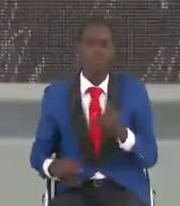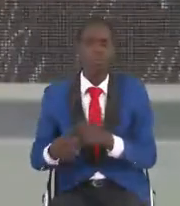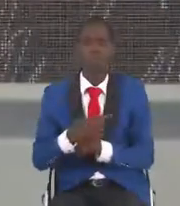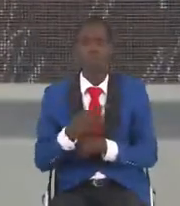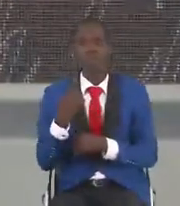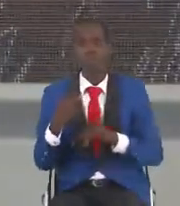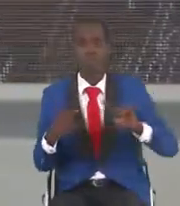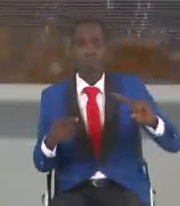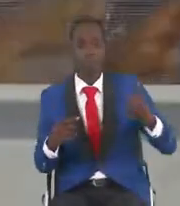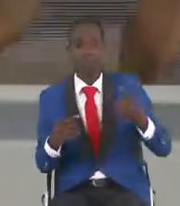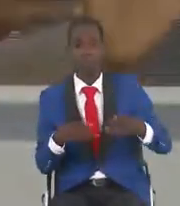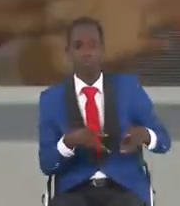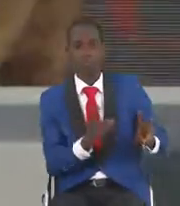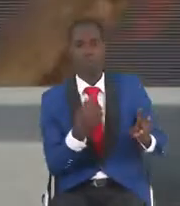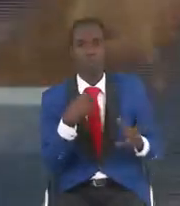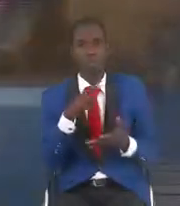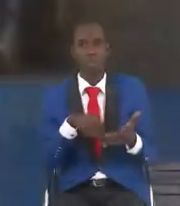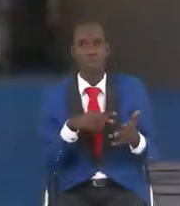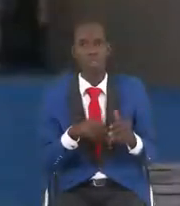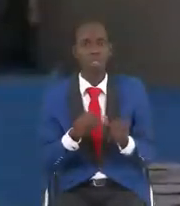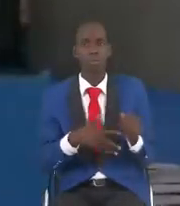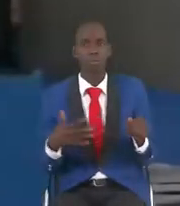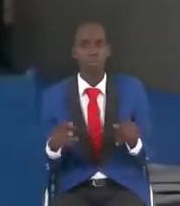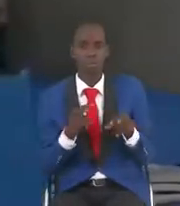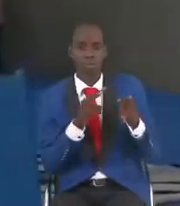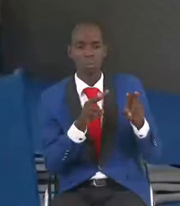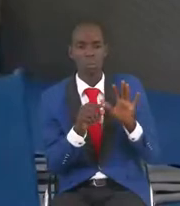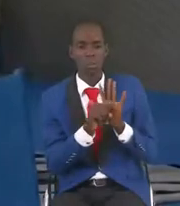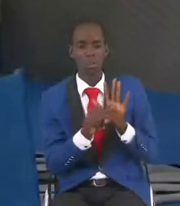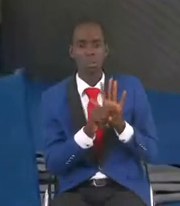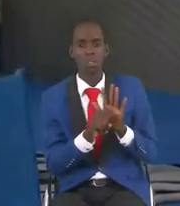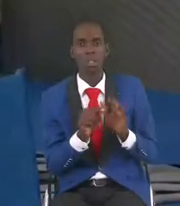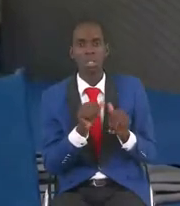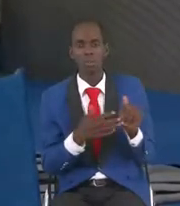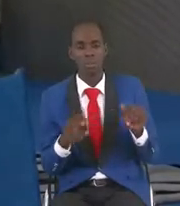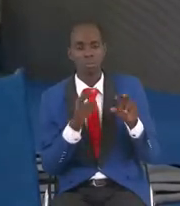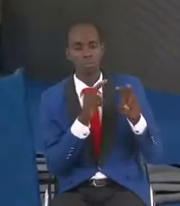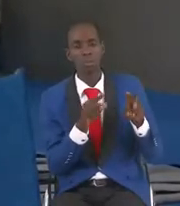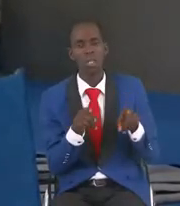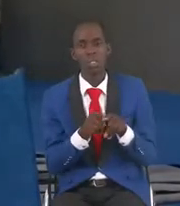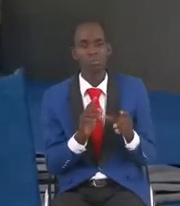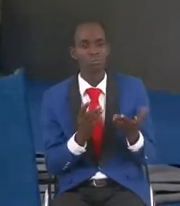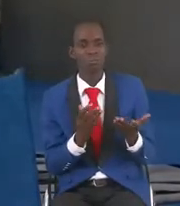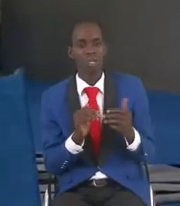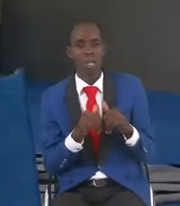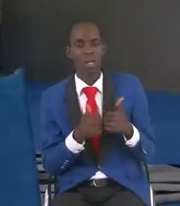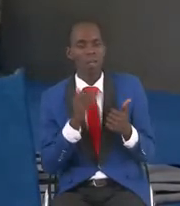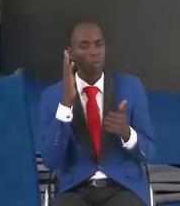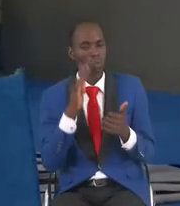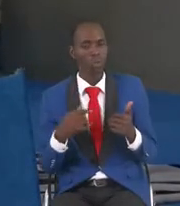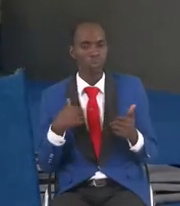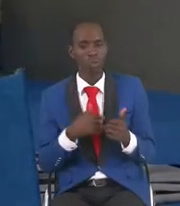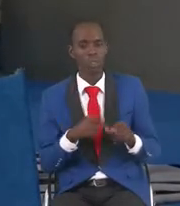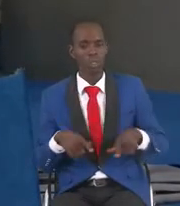stream we read, everything looked negative. Everything looks like, how are we going to live in the world? Are we